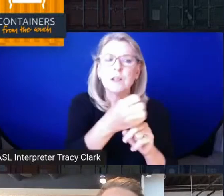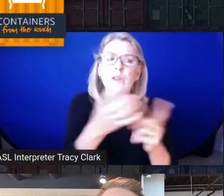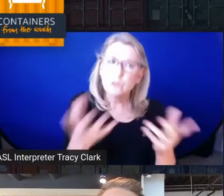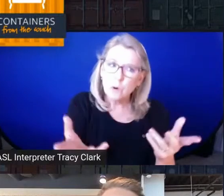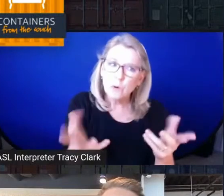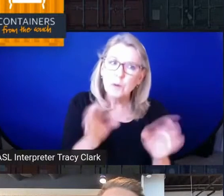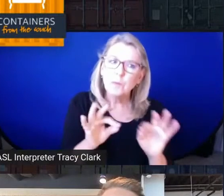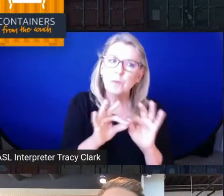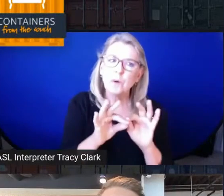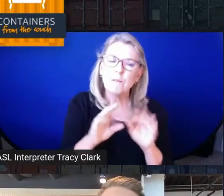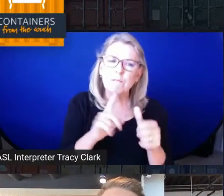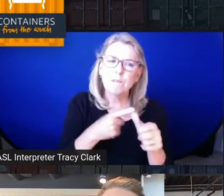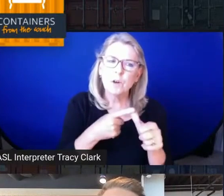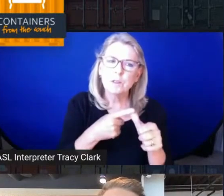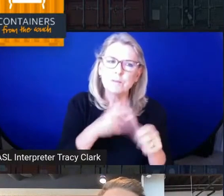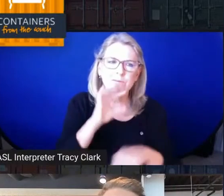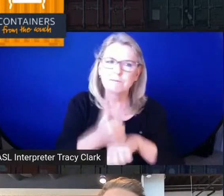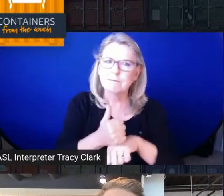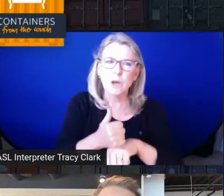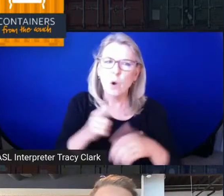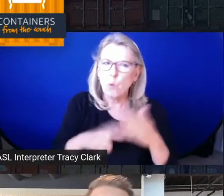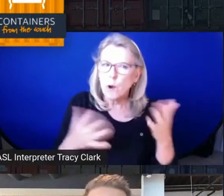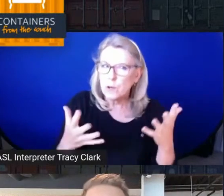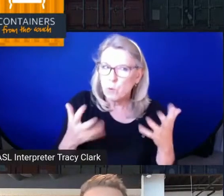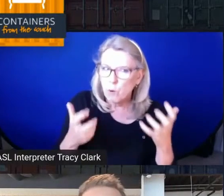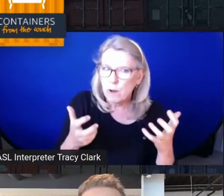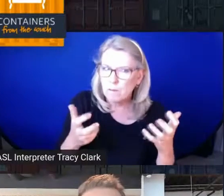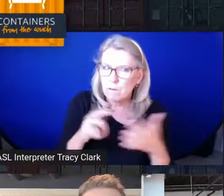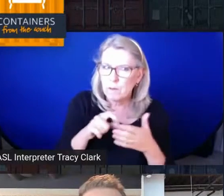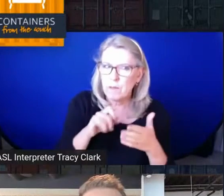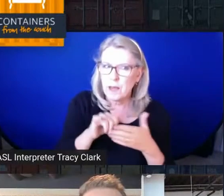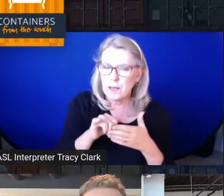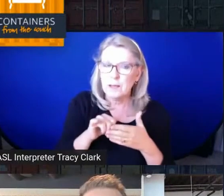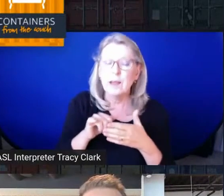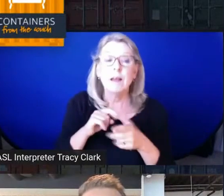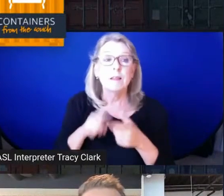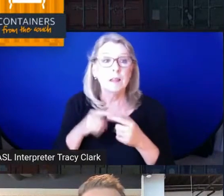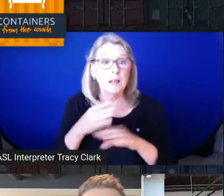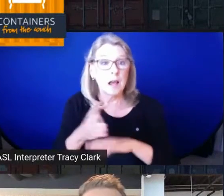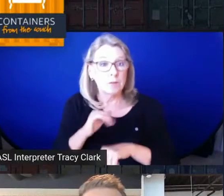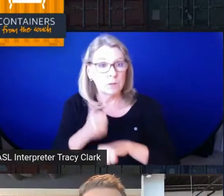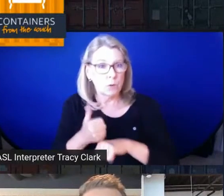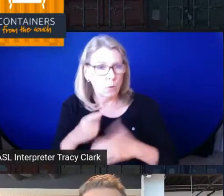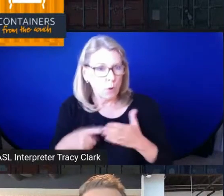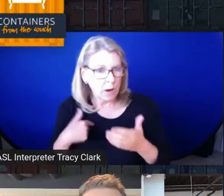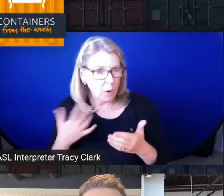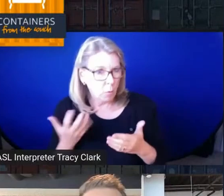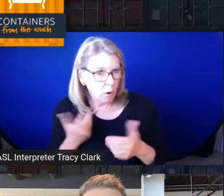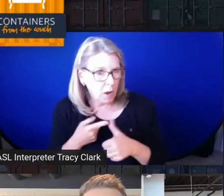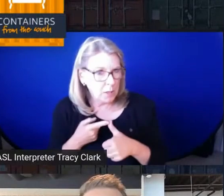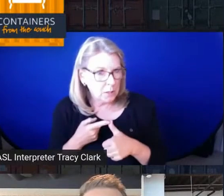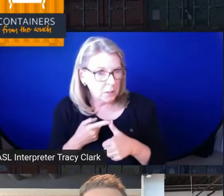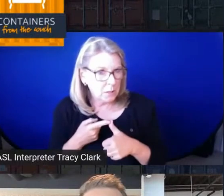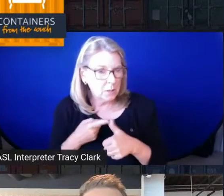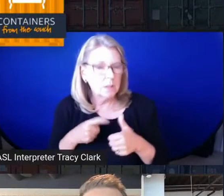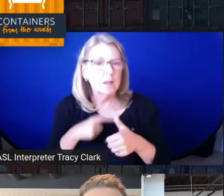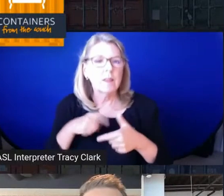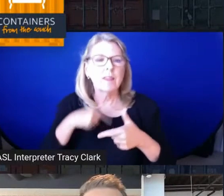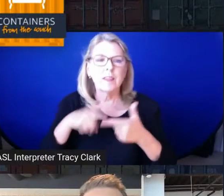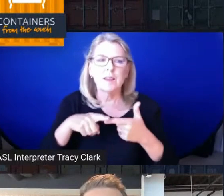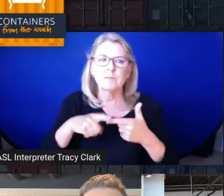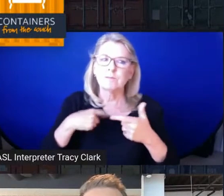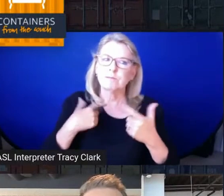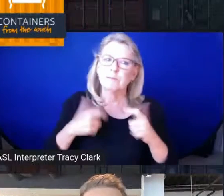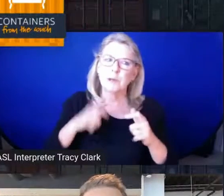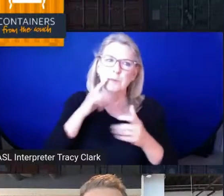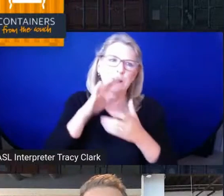where you know, what you want to get out of it first. And then from there, you know, I'm a big believer in experimentation and iteration